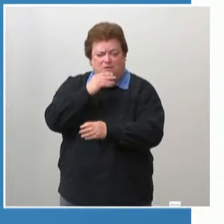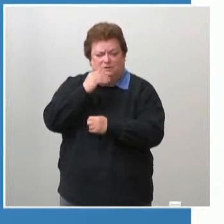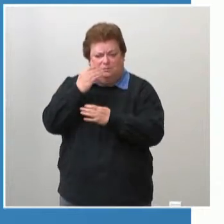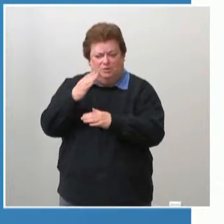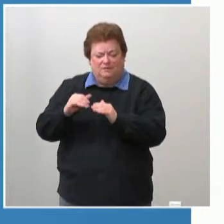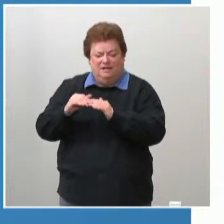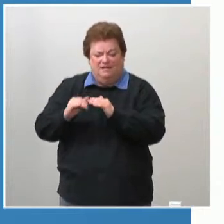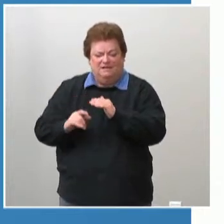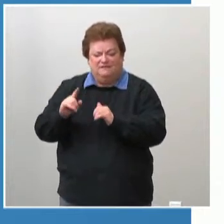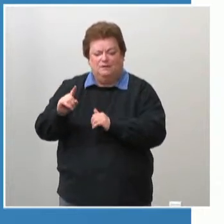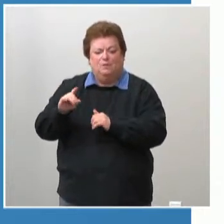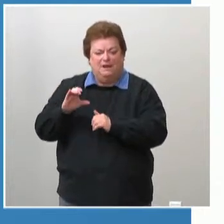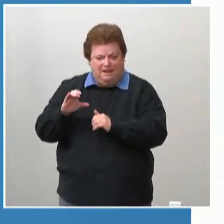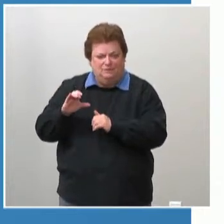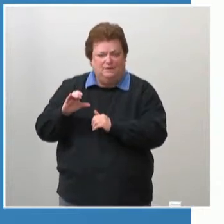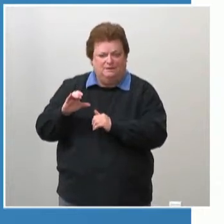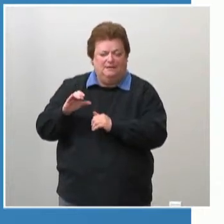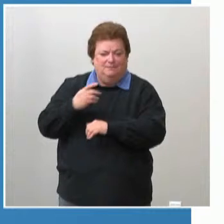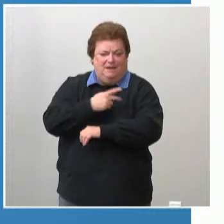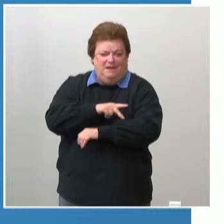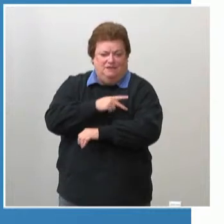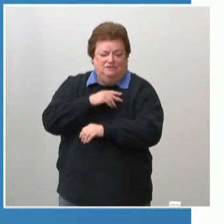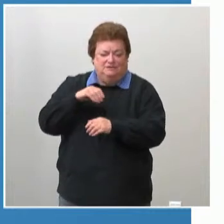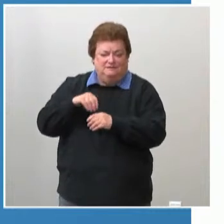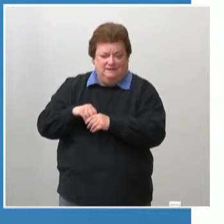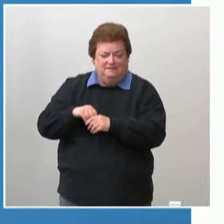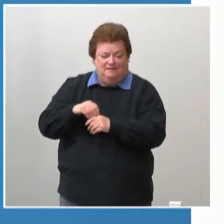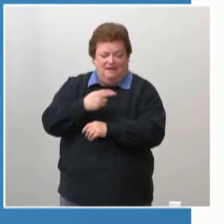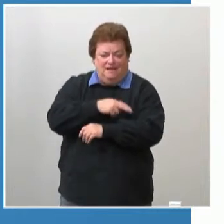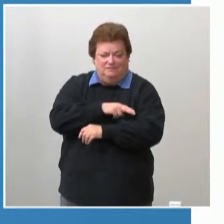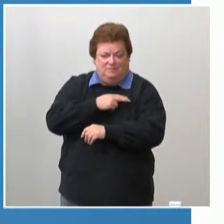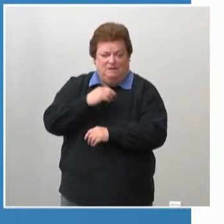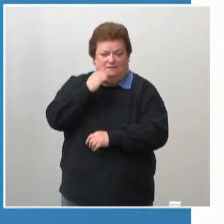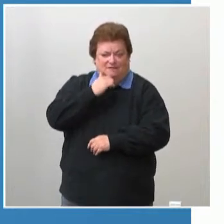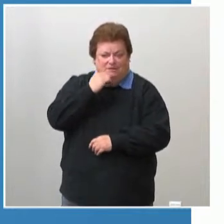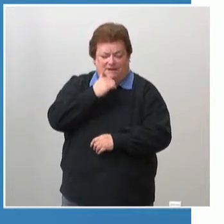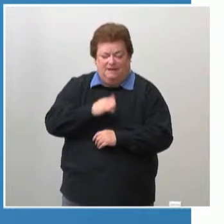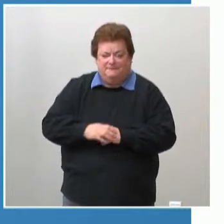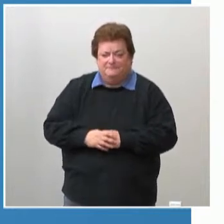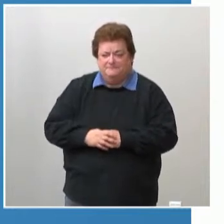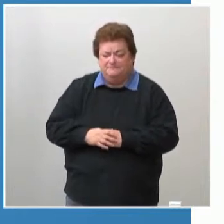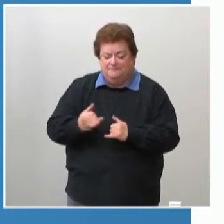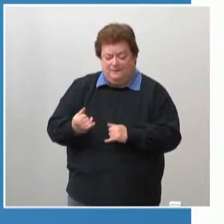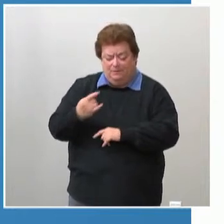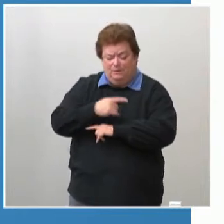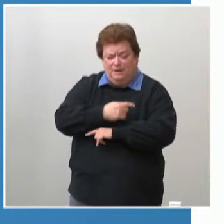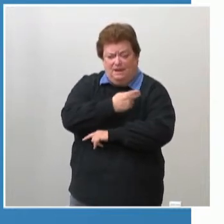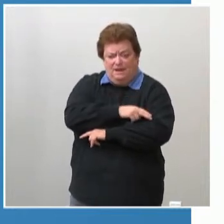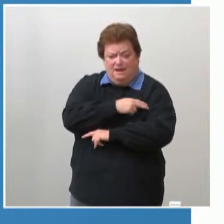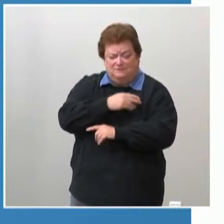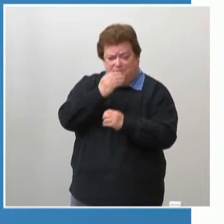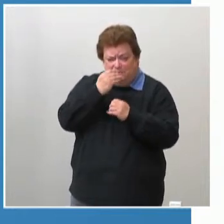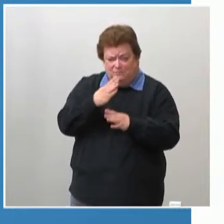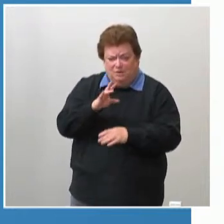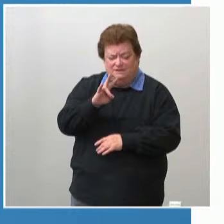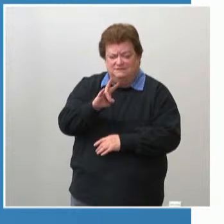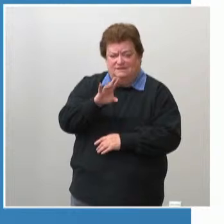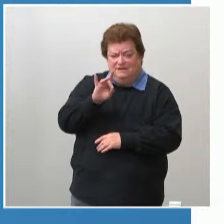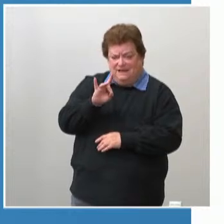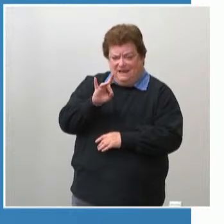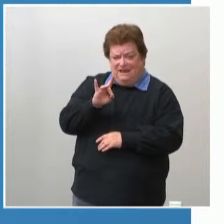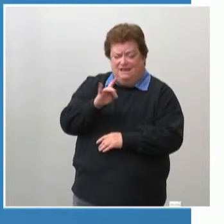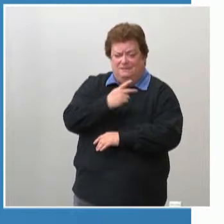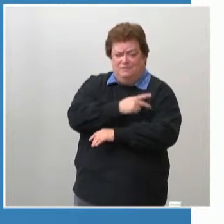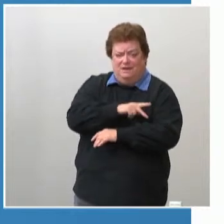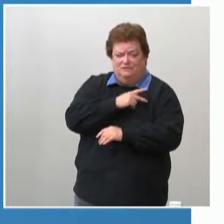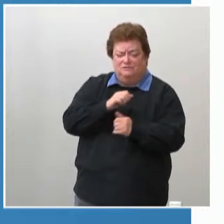less than 100 COVID-19 patients each day. Today, the hospitals are reporting 78 patients,